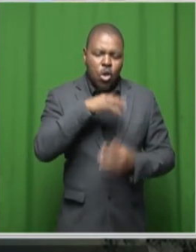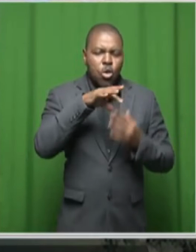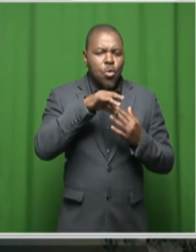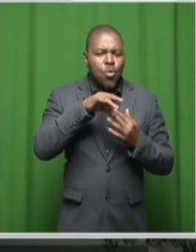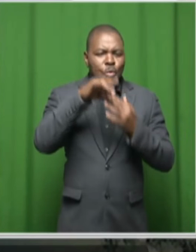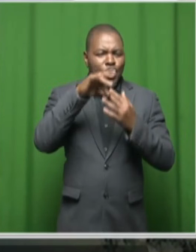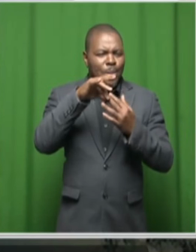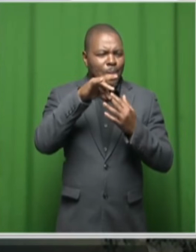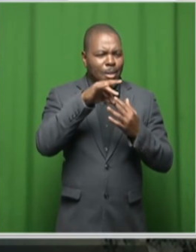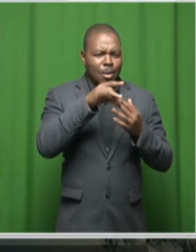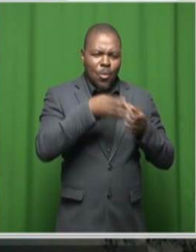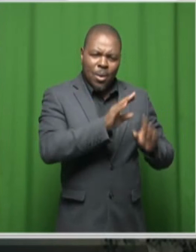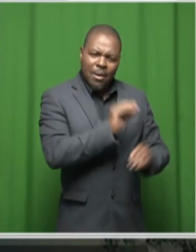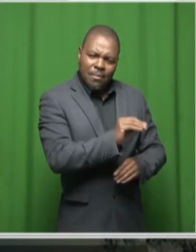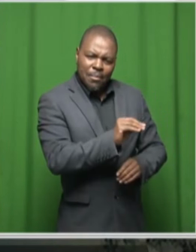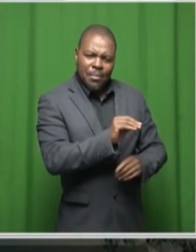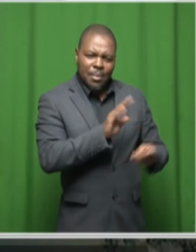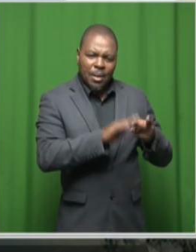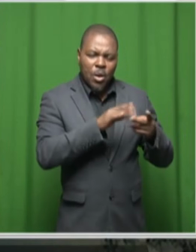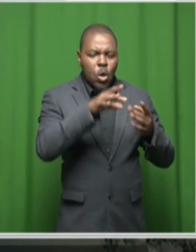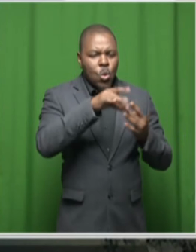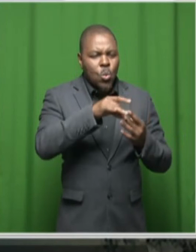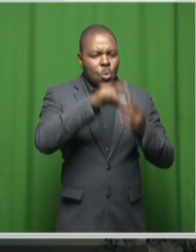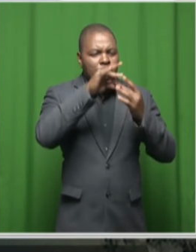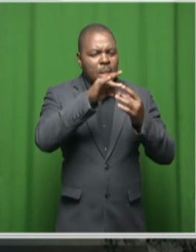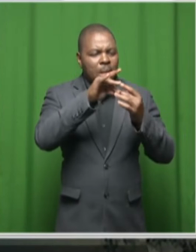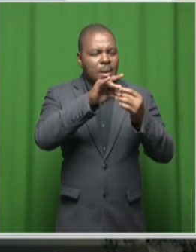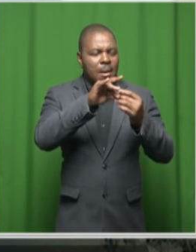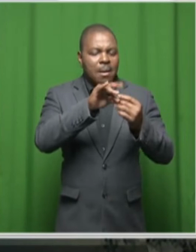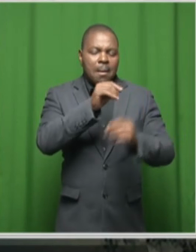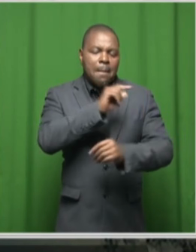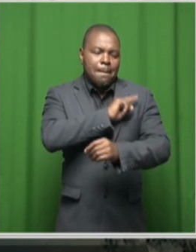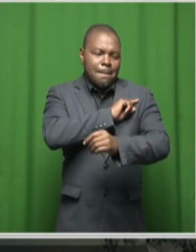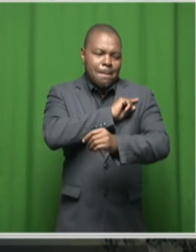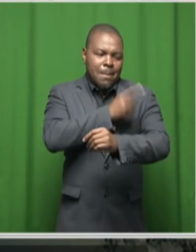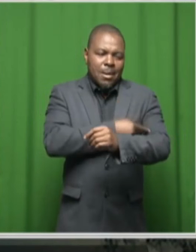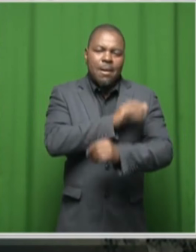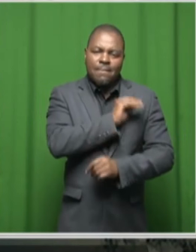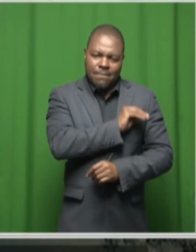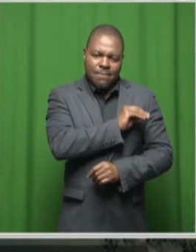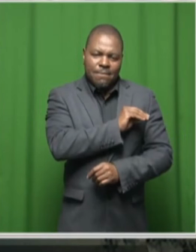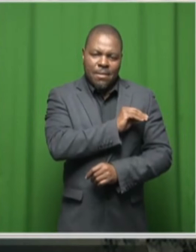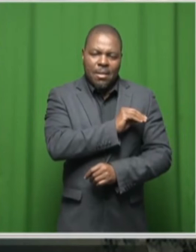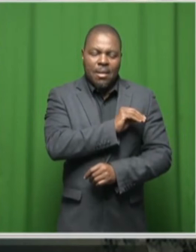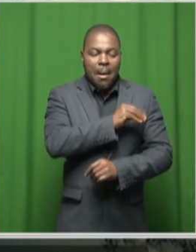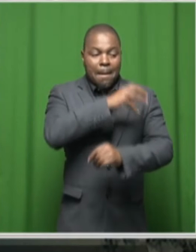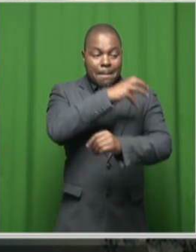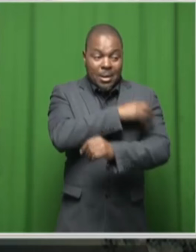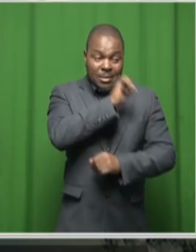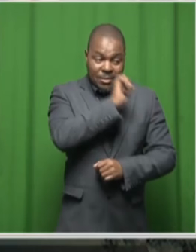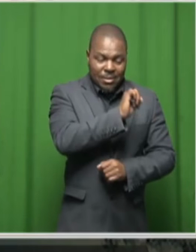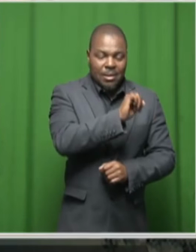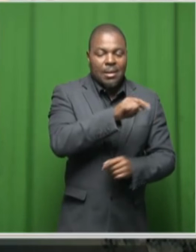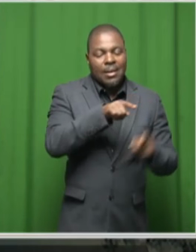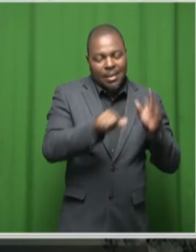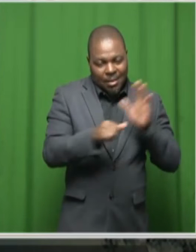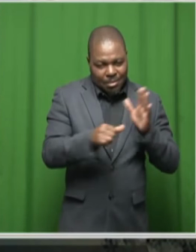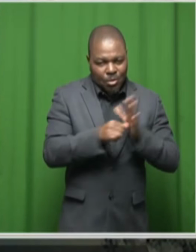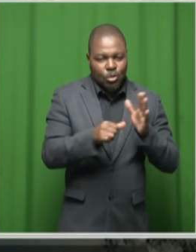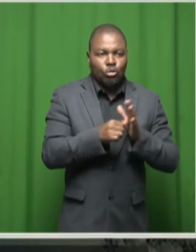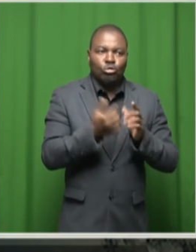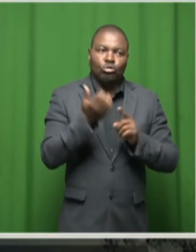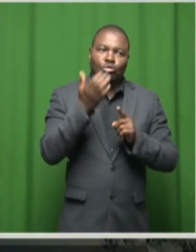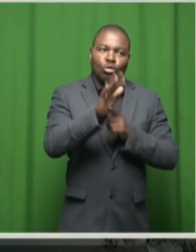feel like they have unique mandates, and these mandates are going to be important for them to be able to show the voter that